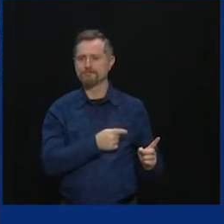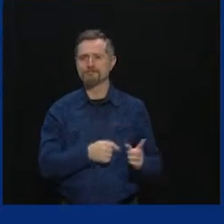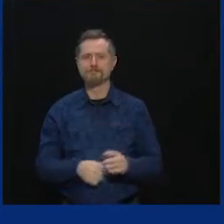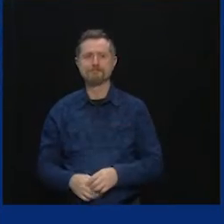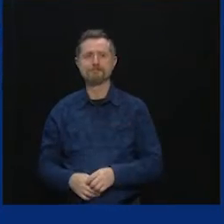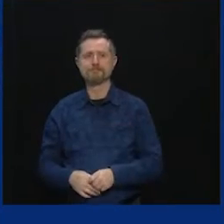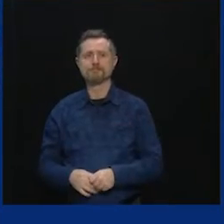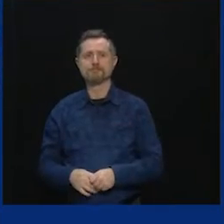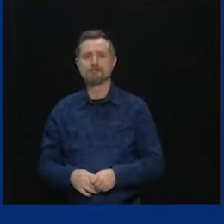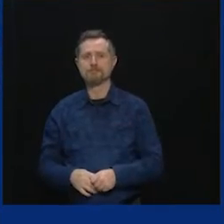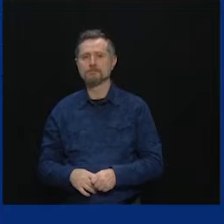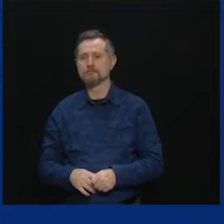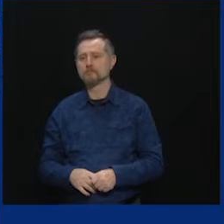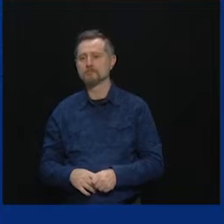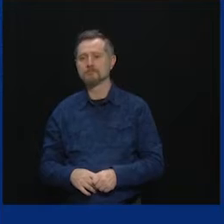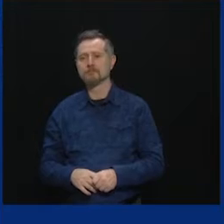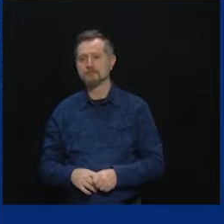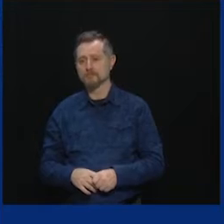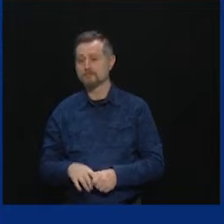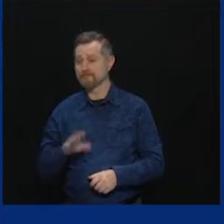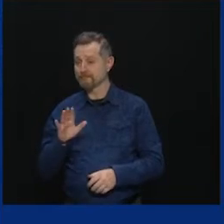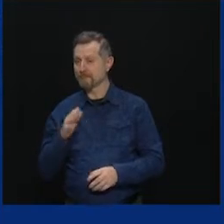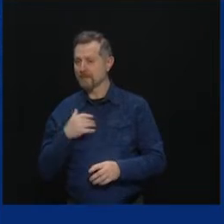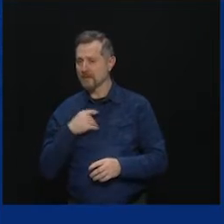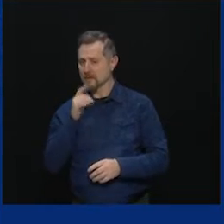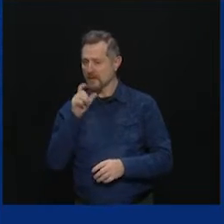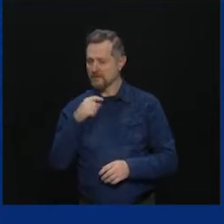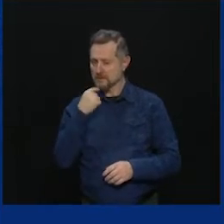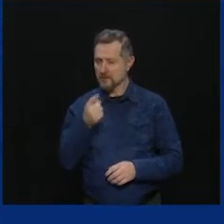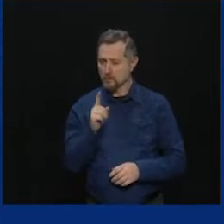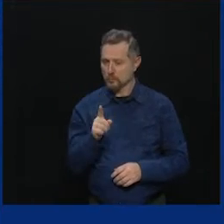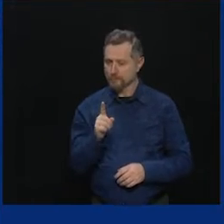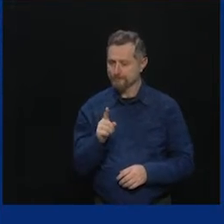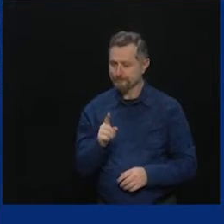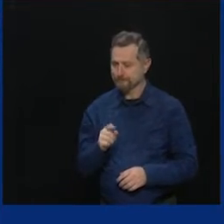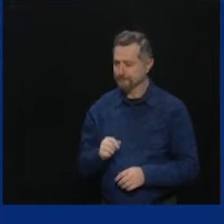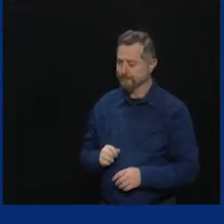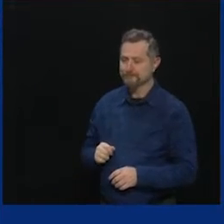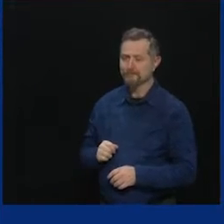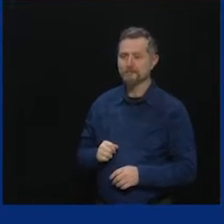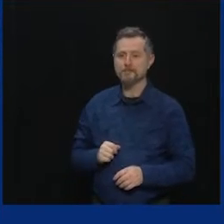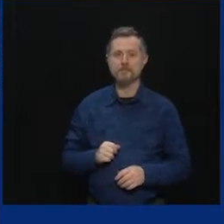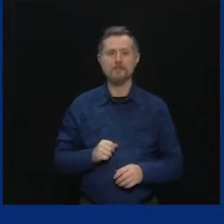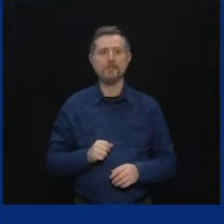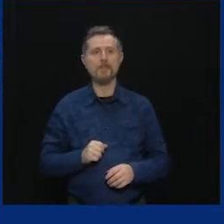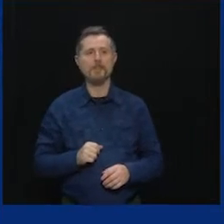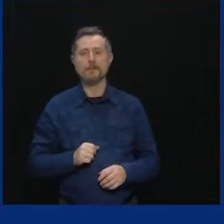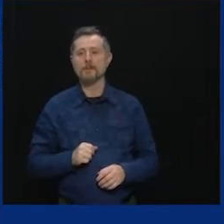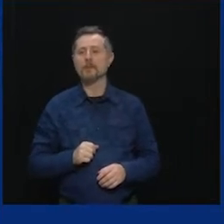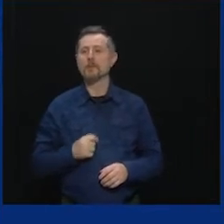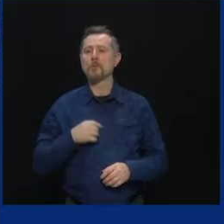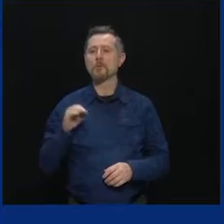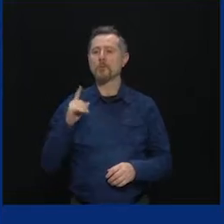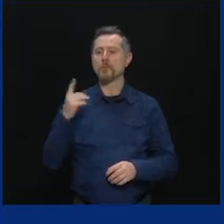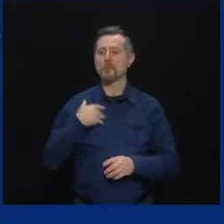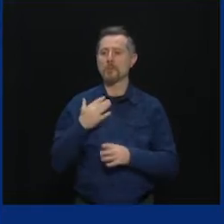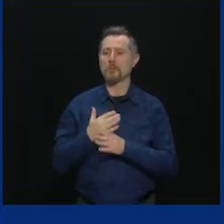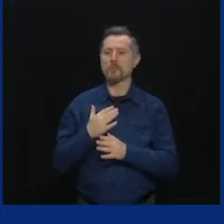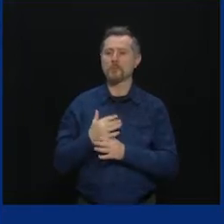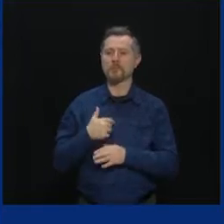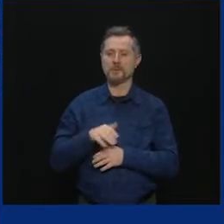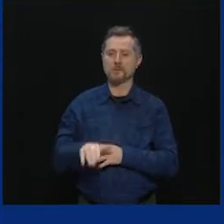times, nobody texts me if they know me at crazy times.